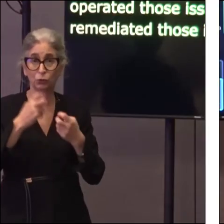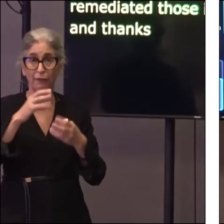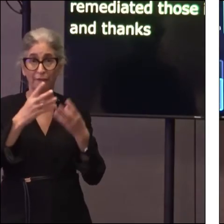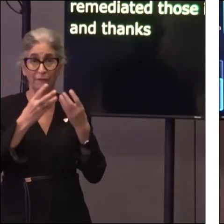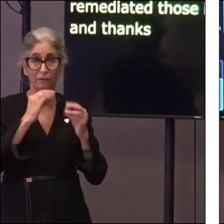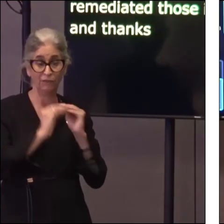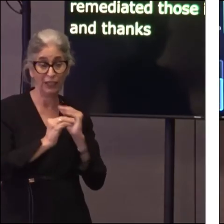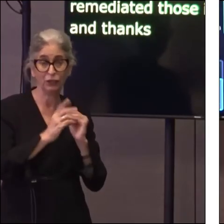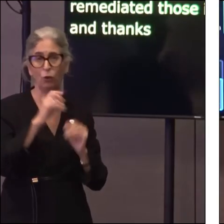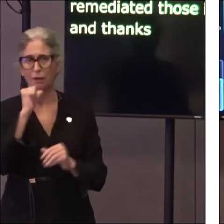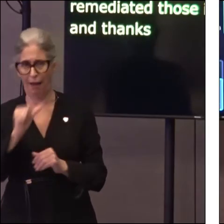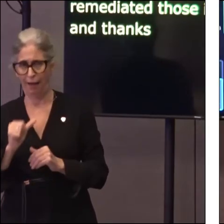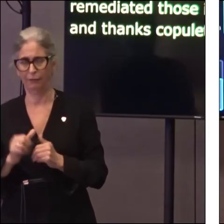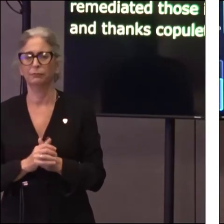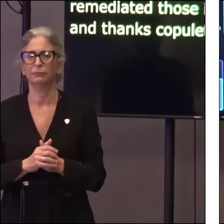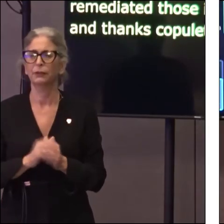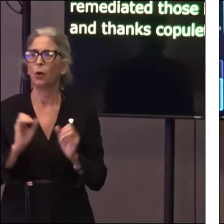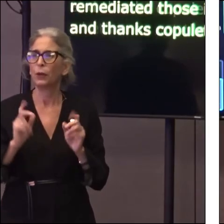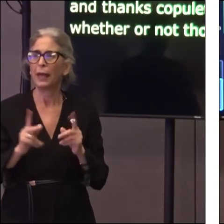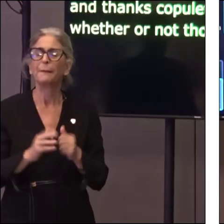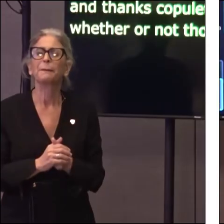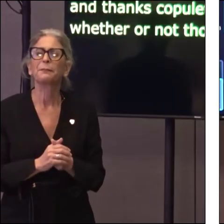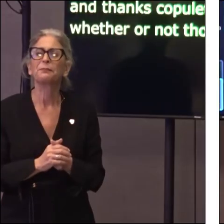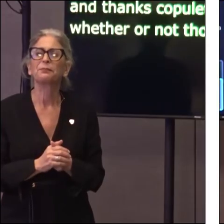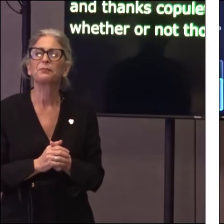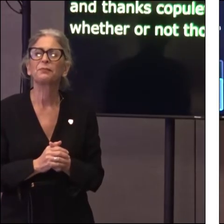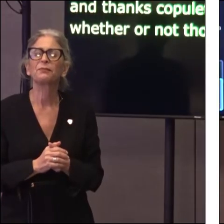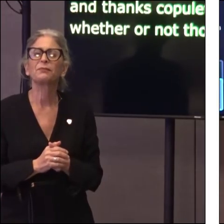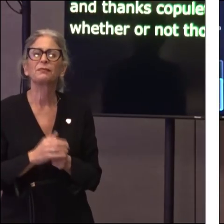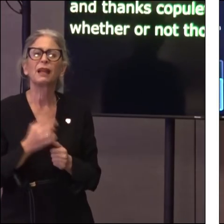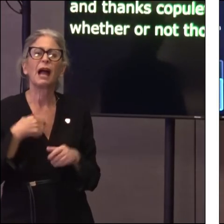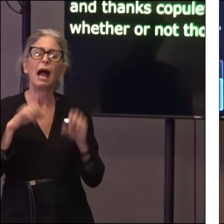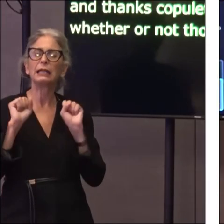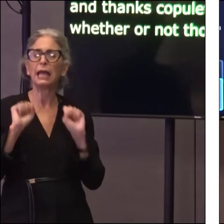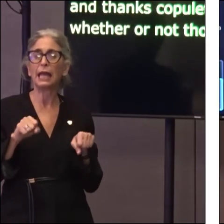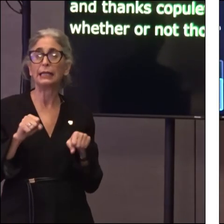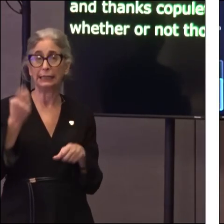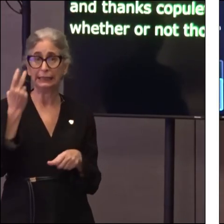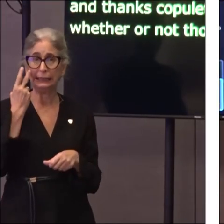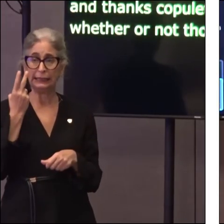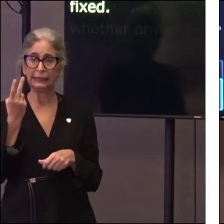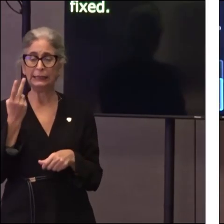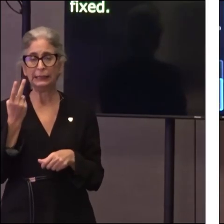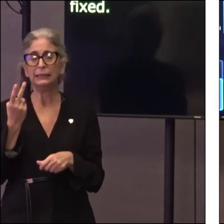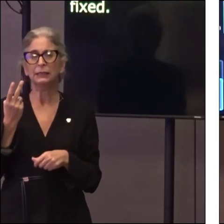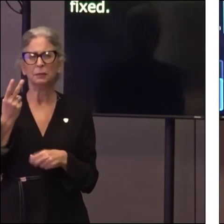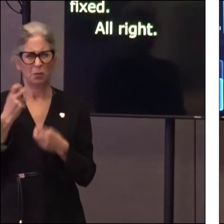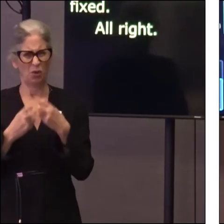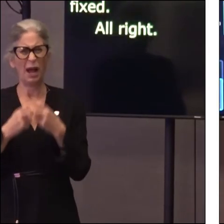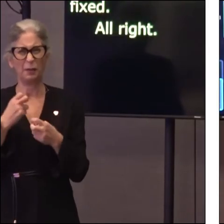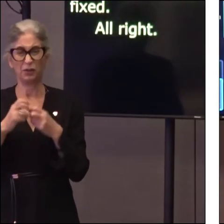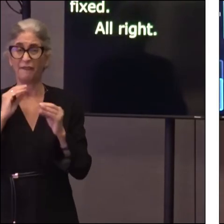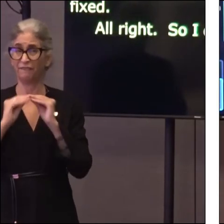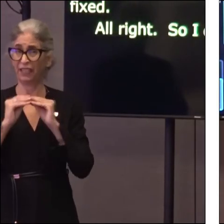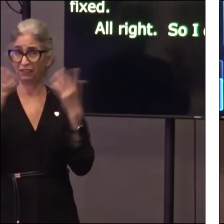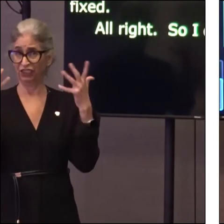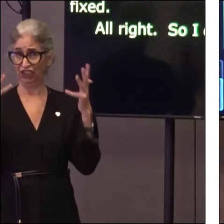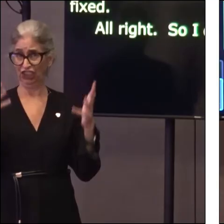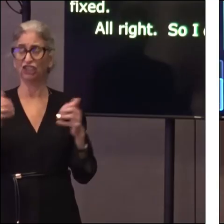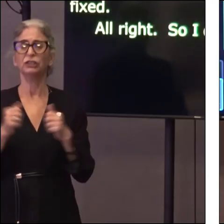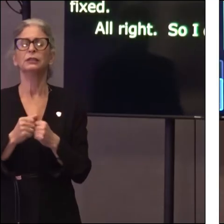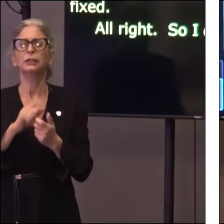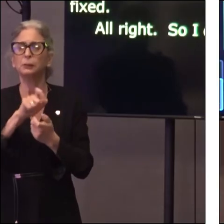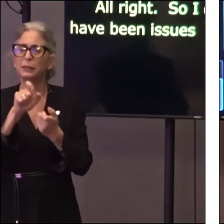fixed. All right. So I can see there have been issues that have been fixed.